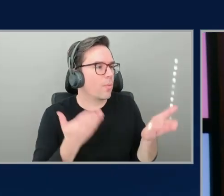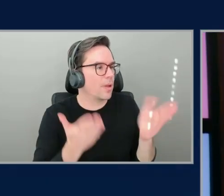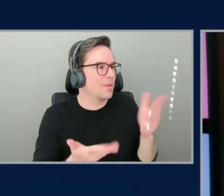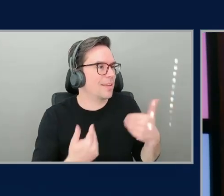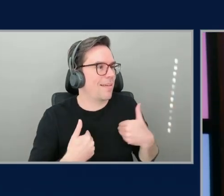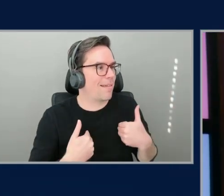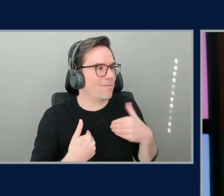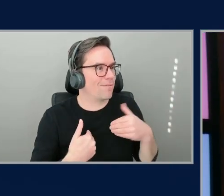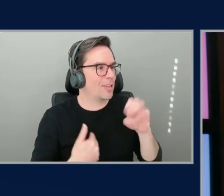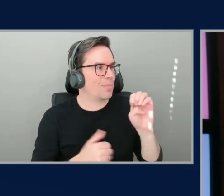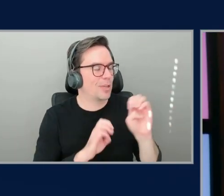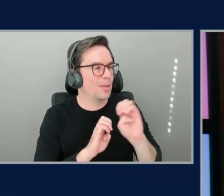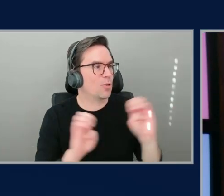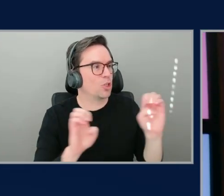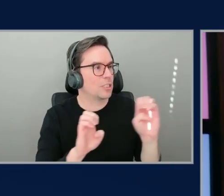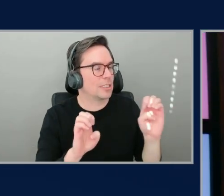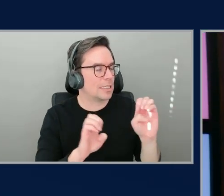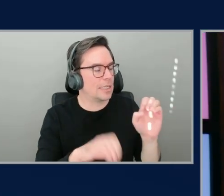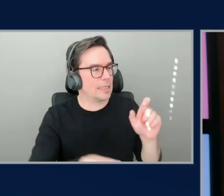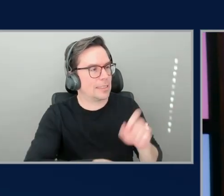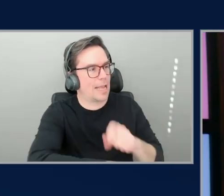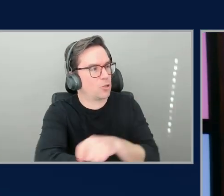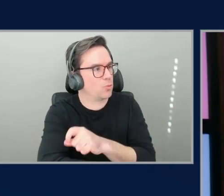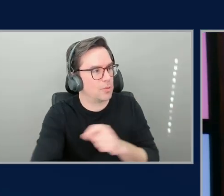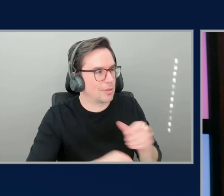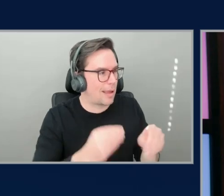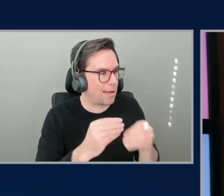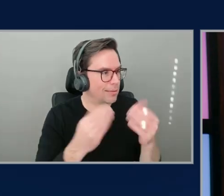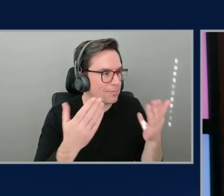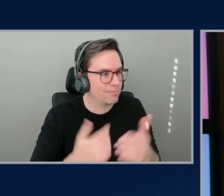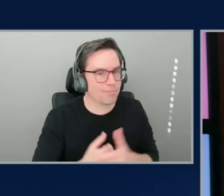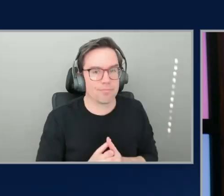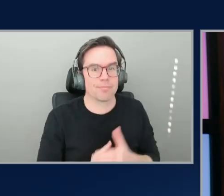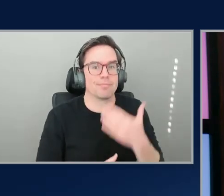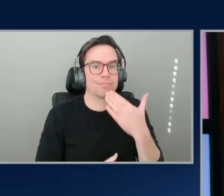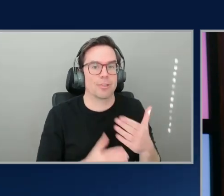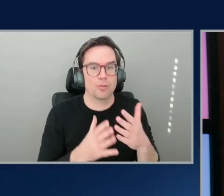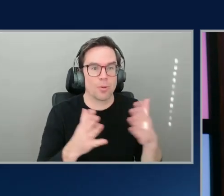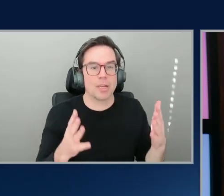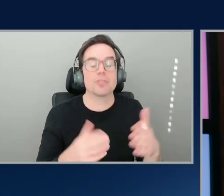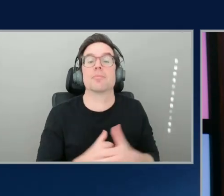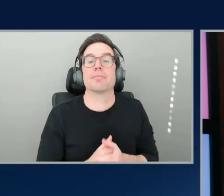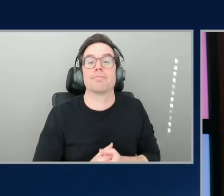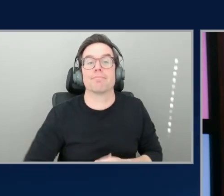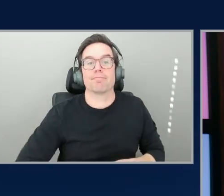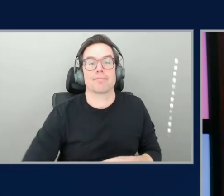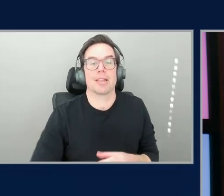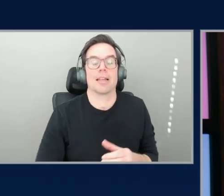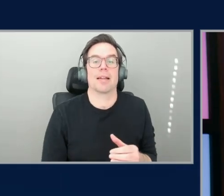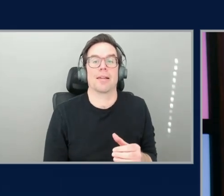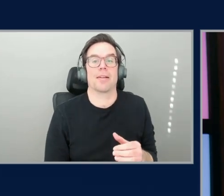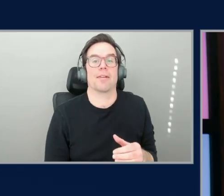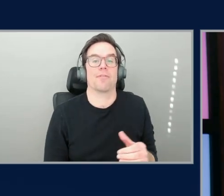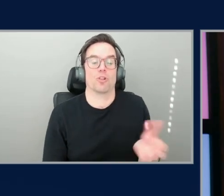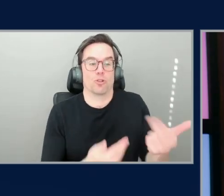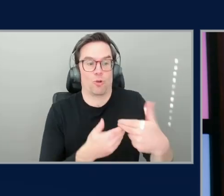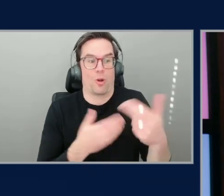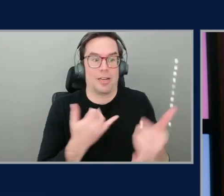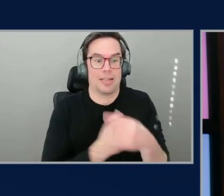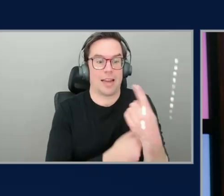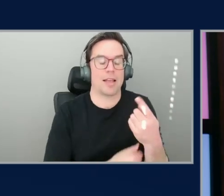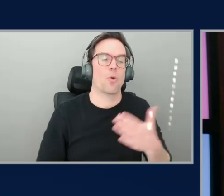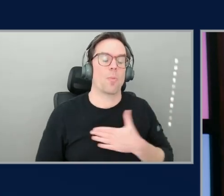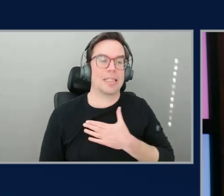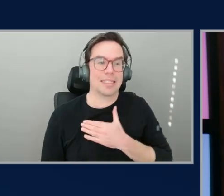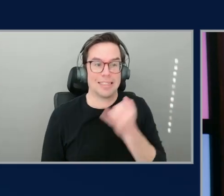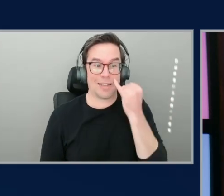Thank you so much for having us, chat. I want to thank you for being here. Please do F's in the chat for AM. And thank you for being part of this. Do drop the questions if you have some